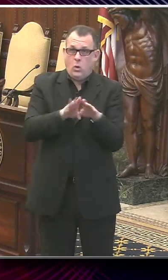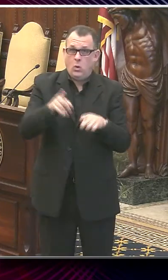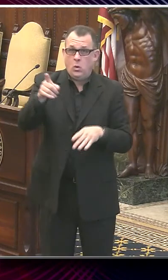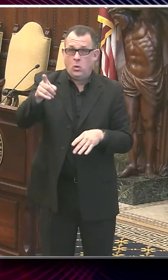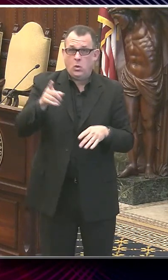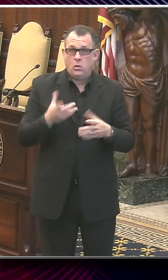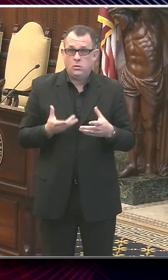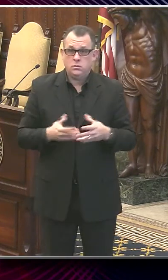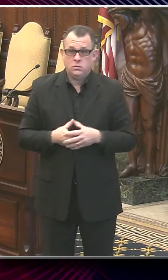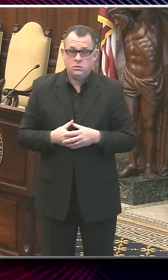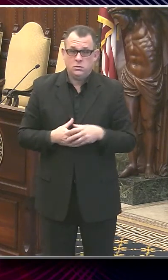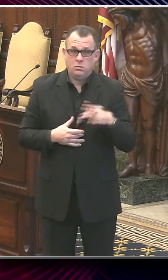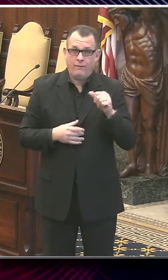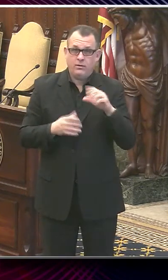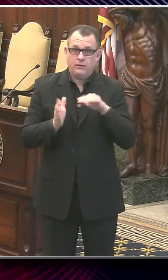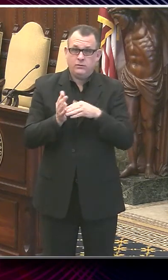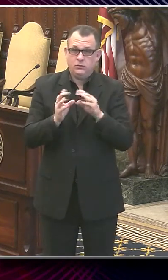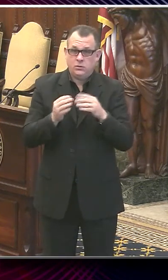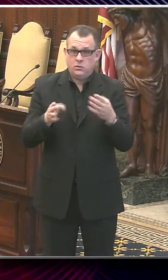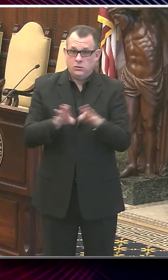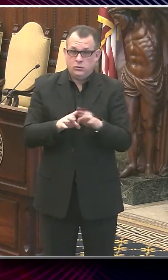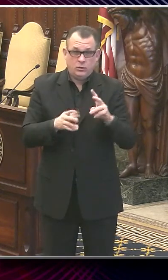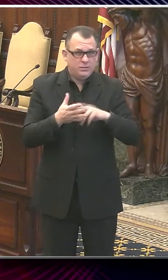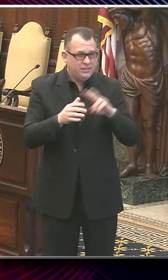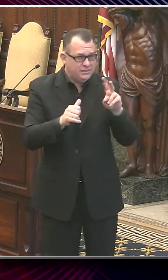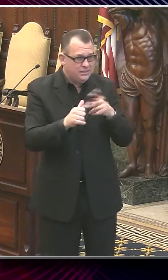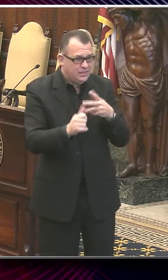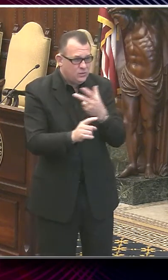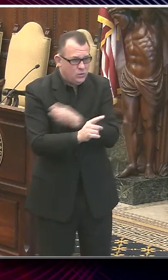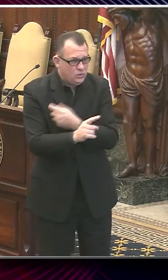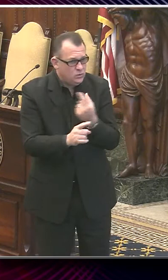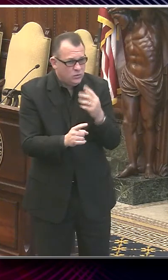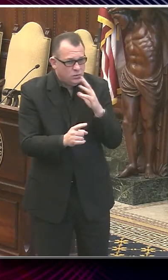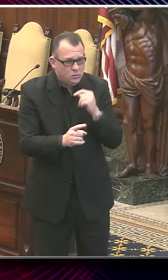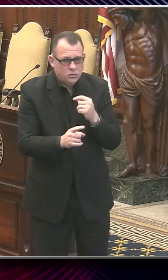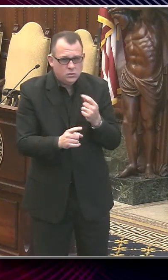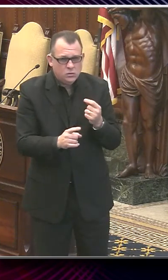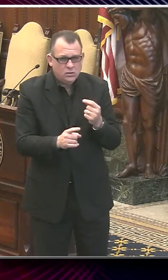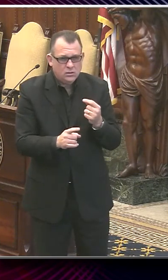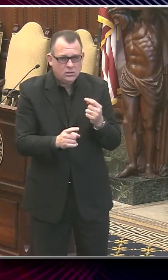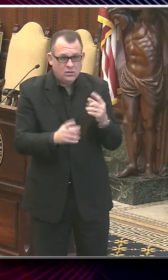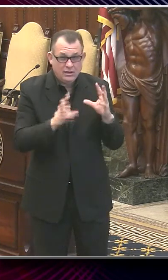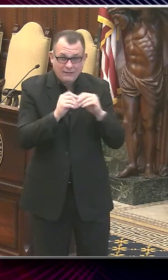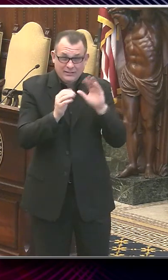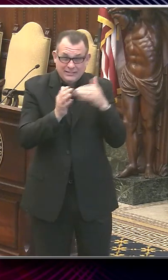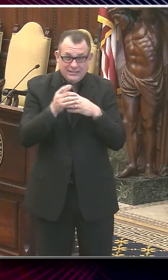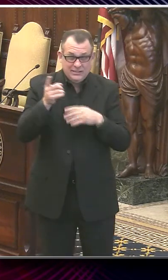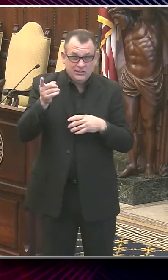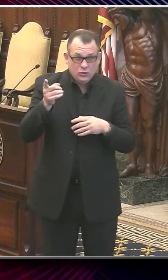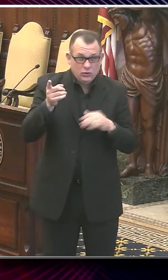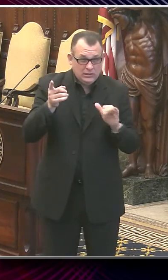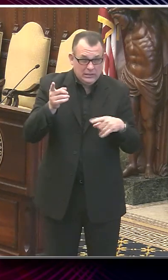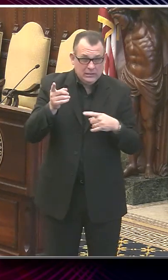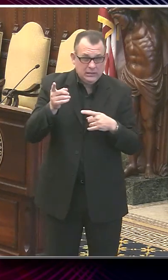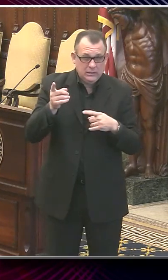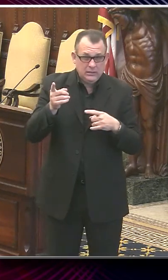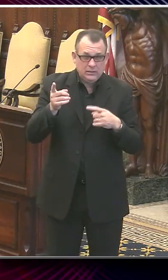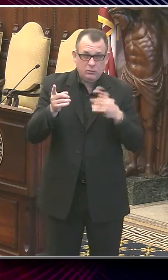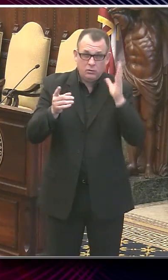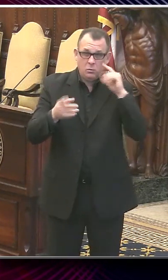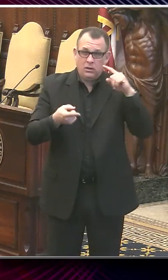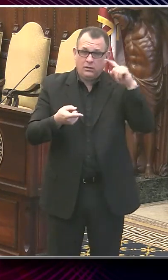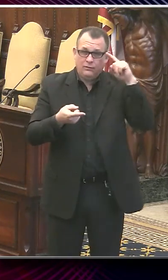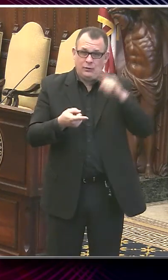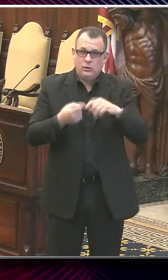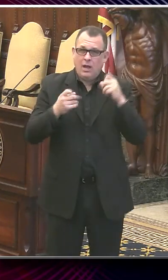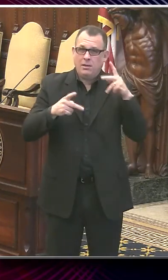I'm not sure. You're saying because we're giving second doses at the convention center site, we'll be reducing the number of people who are newly getting their